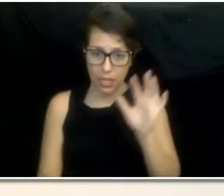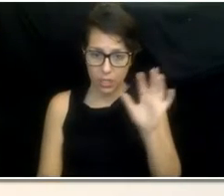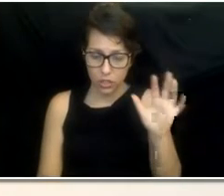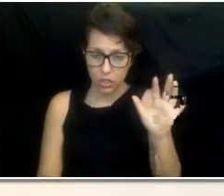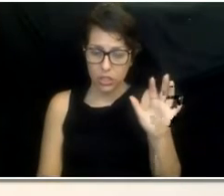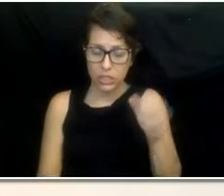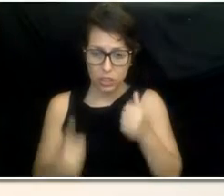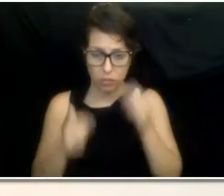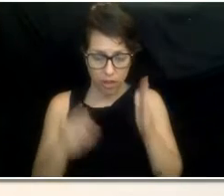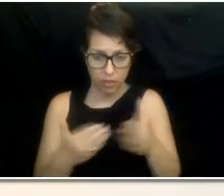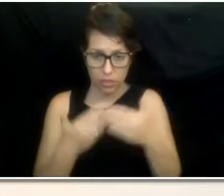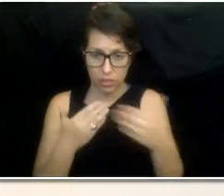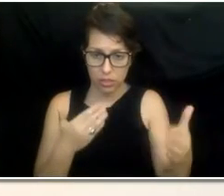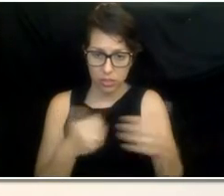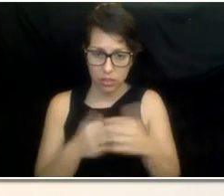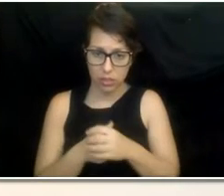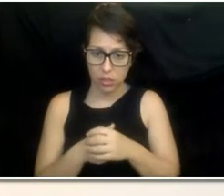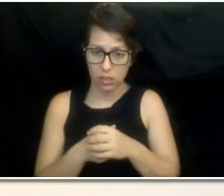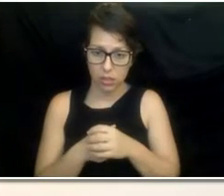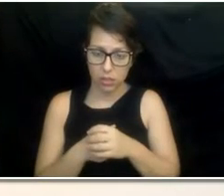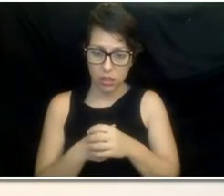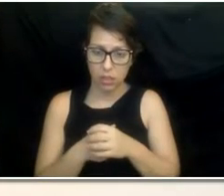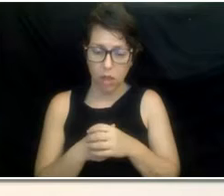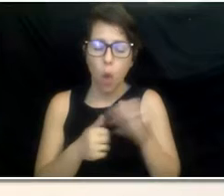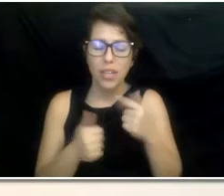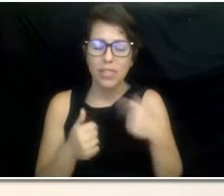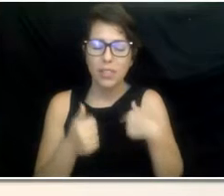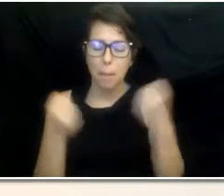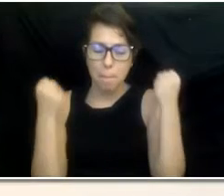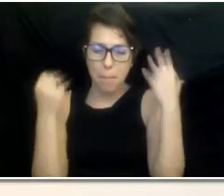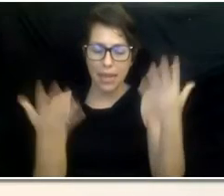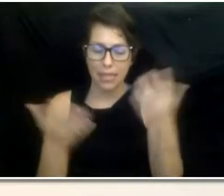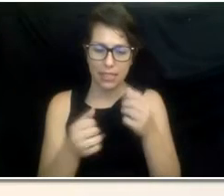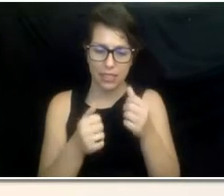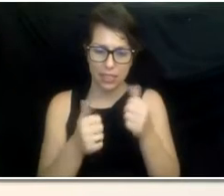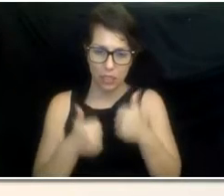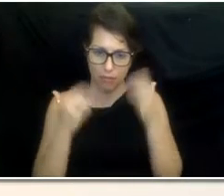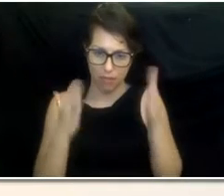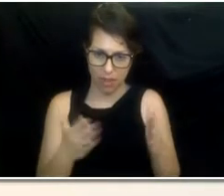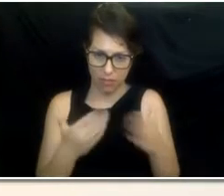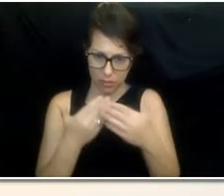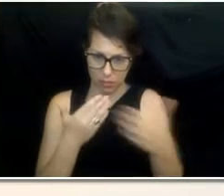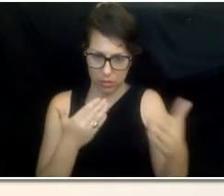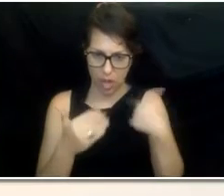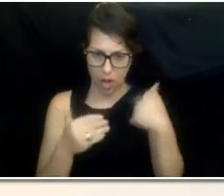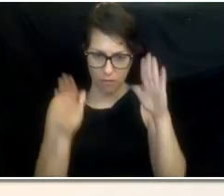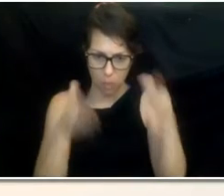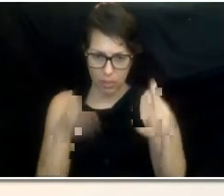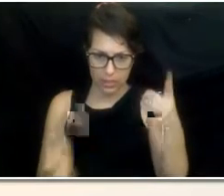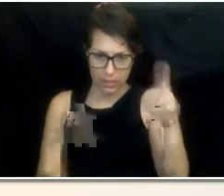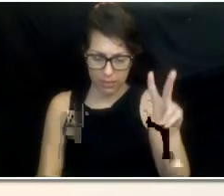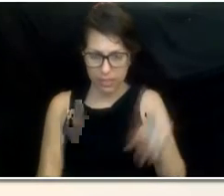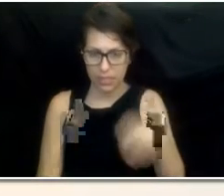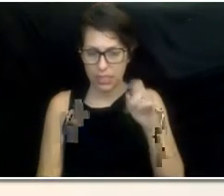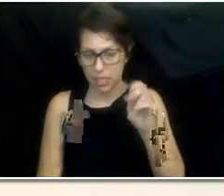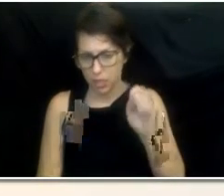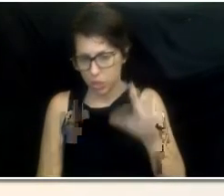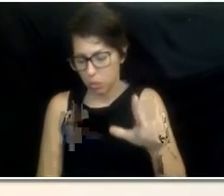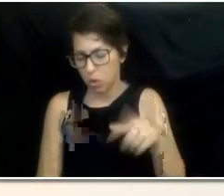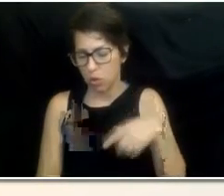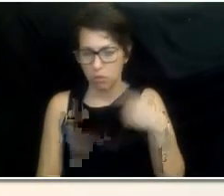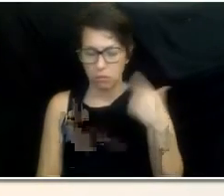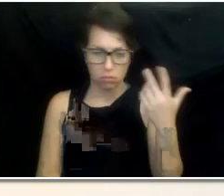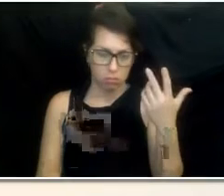you heard from R we are representing 18 different languages and dialects recently as you heard